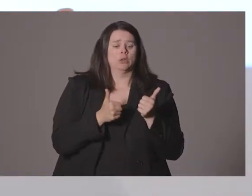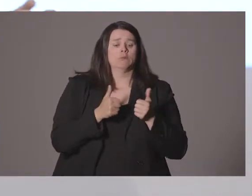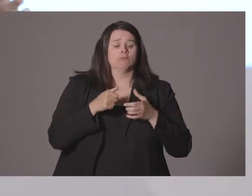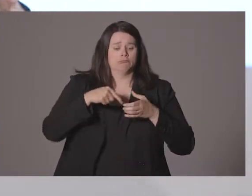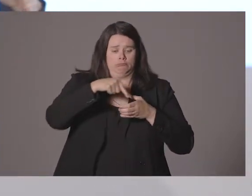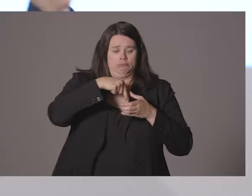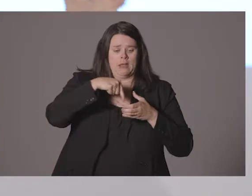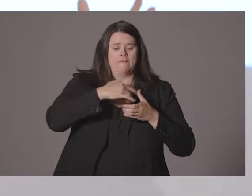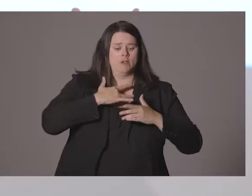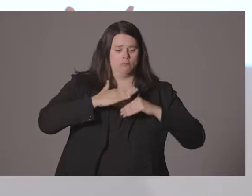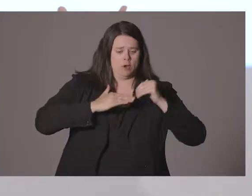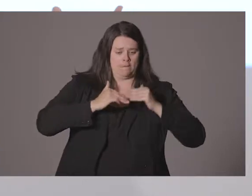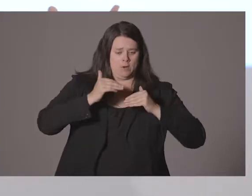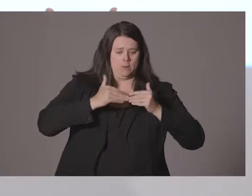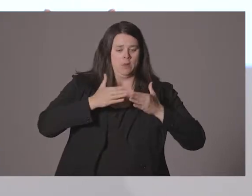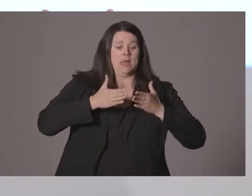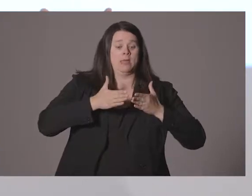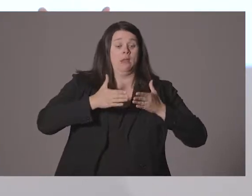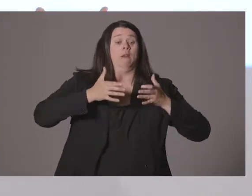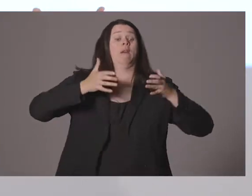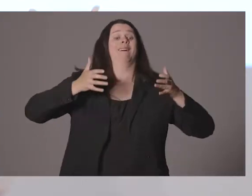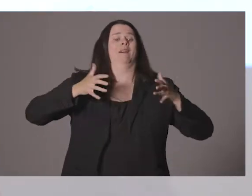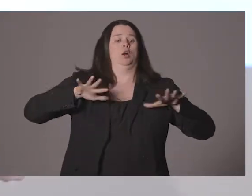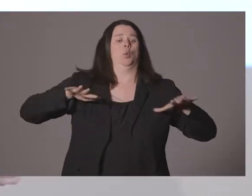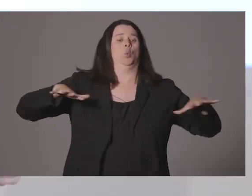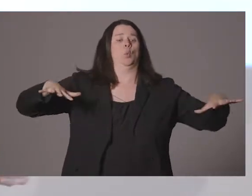table, and then orienting to the whole group as well.